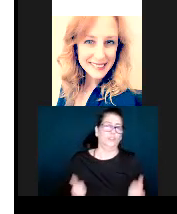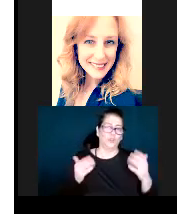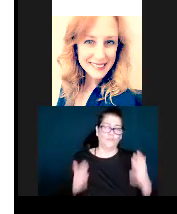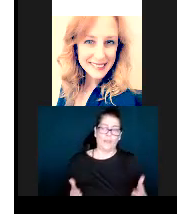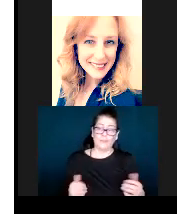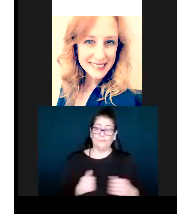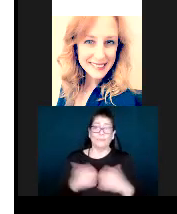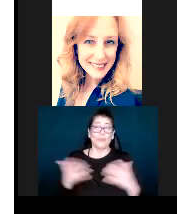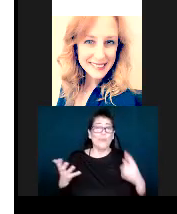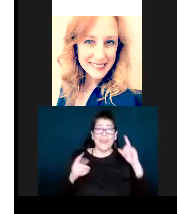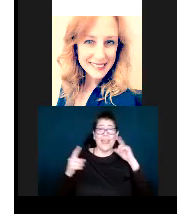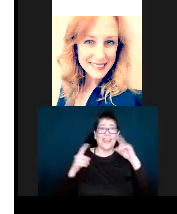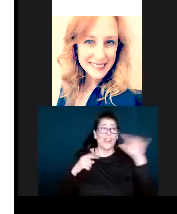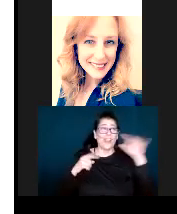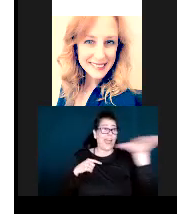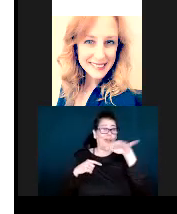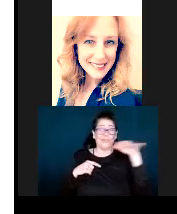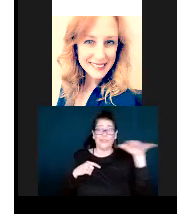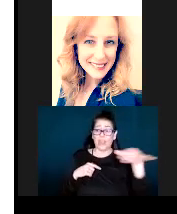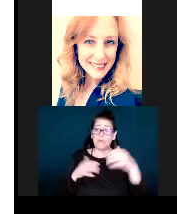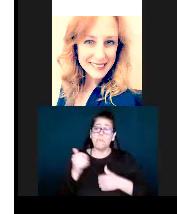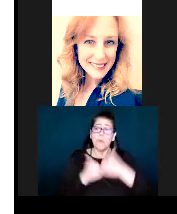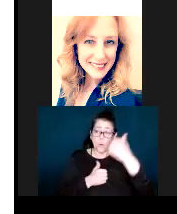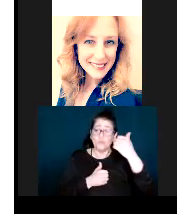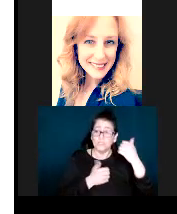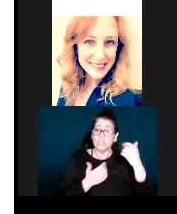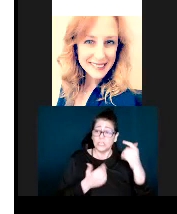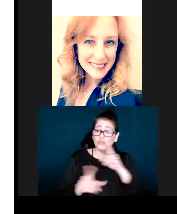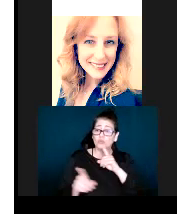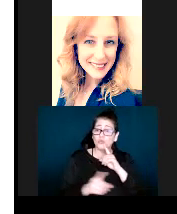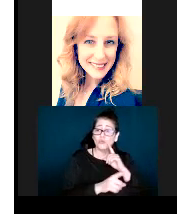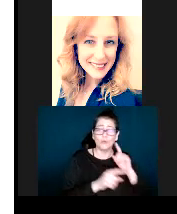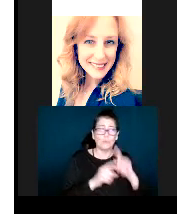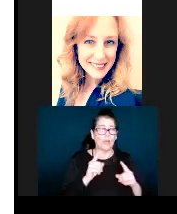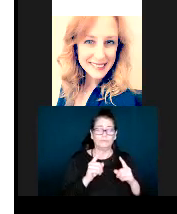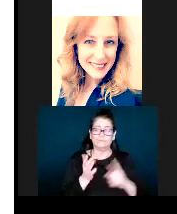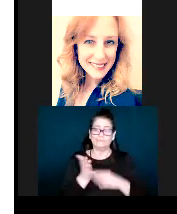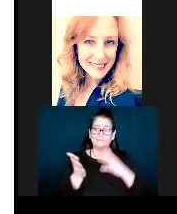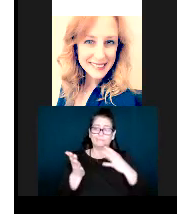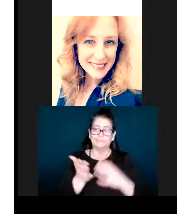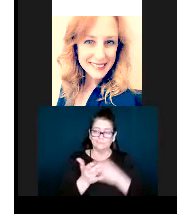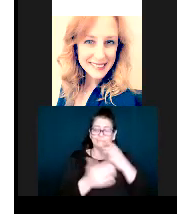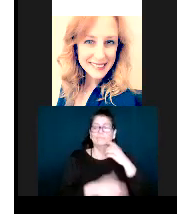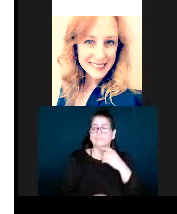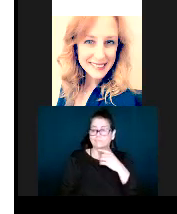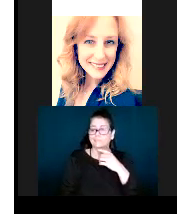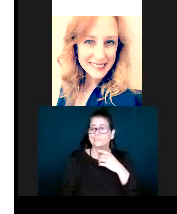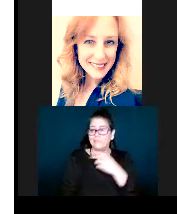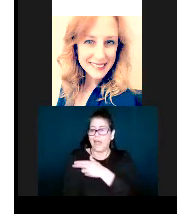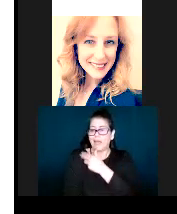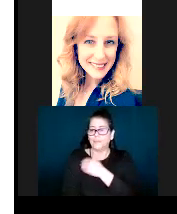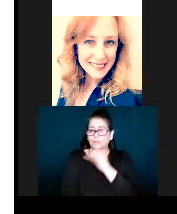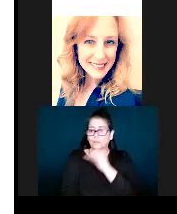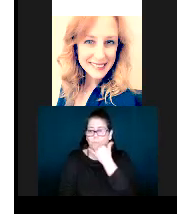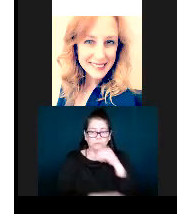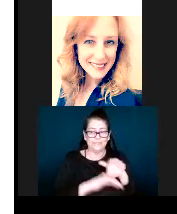lot, is that is mostly true. But every once in a while, something will slip through and a survivor will get billed. It happens